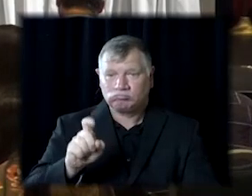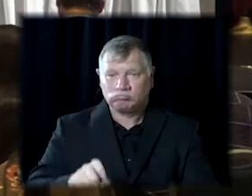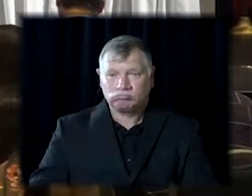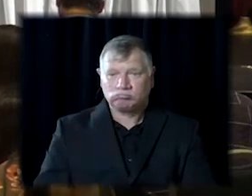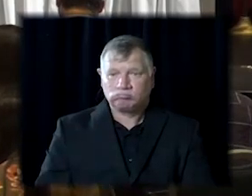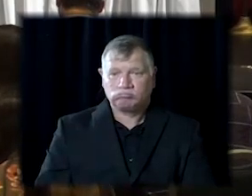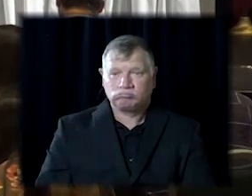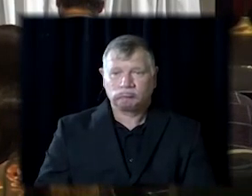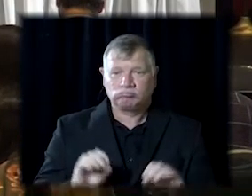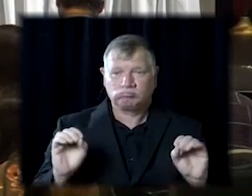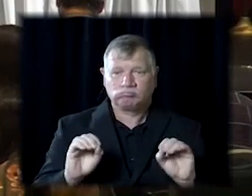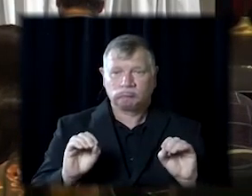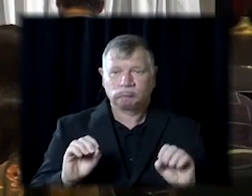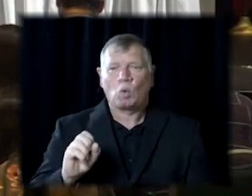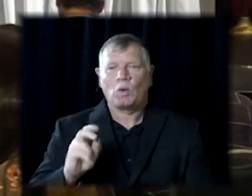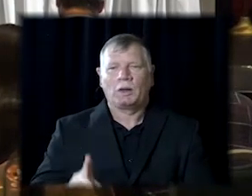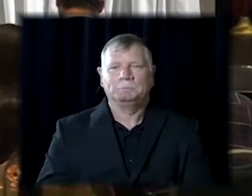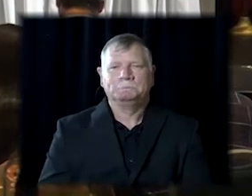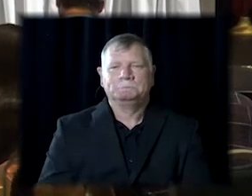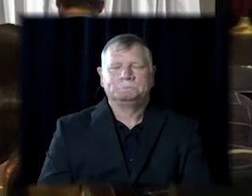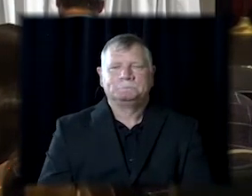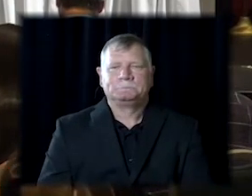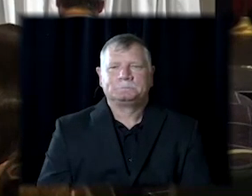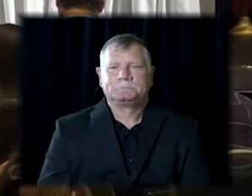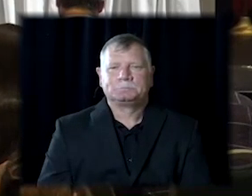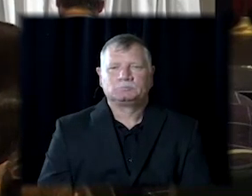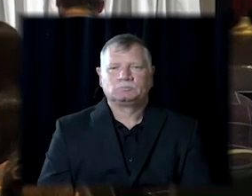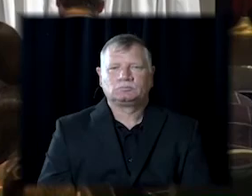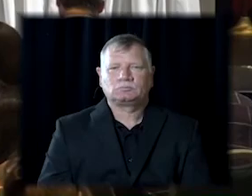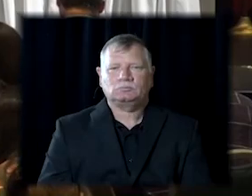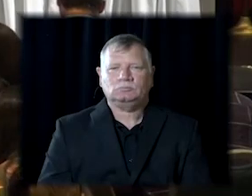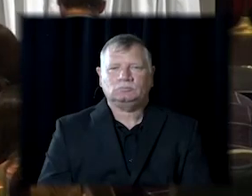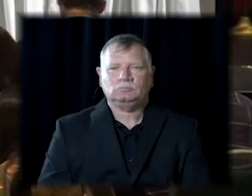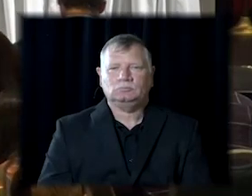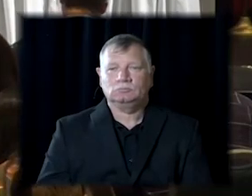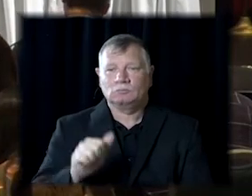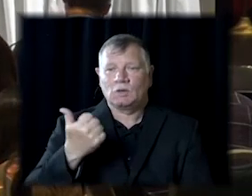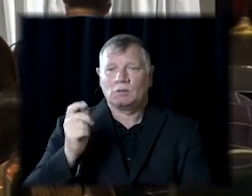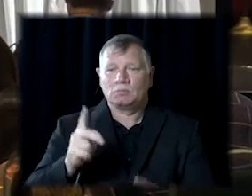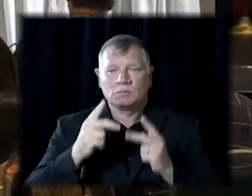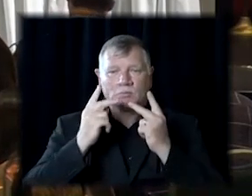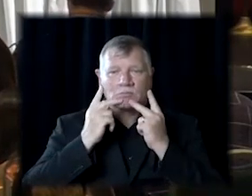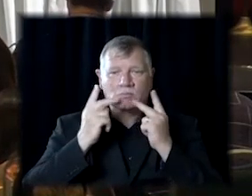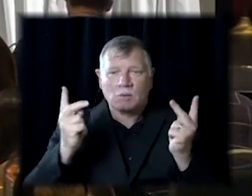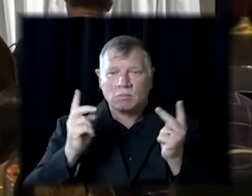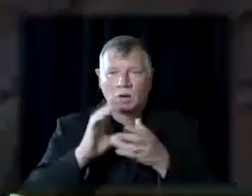No? Okay, thank you. Would anybody else like to make a public comment?